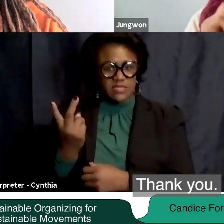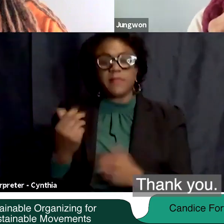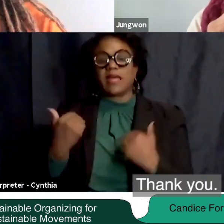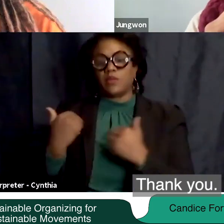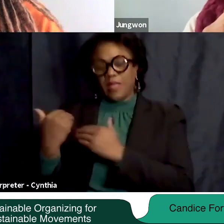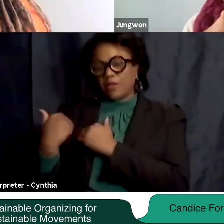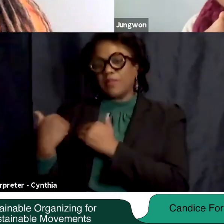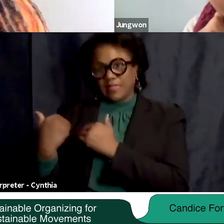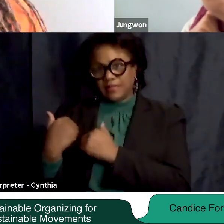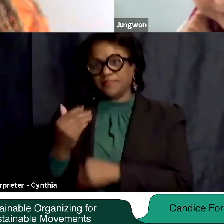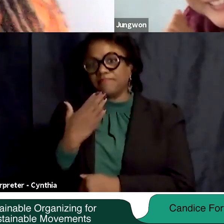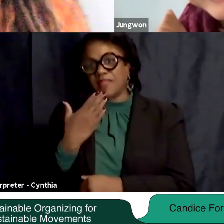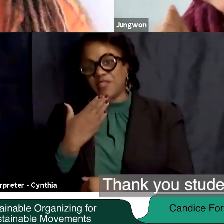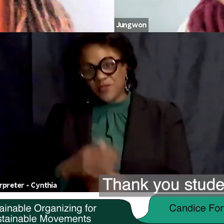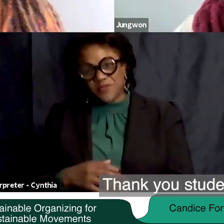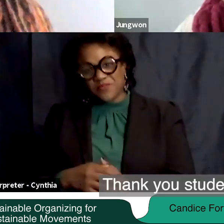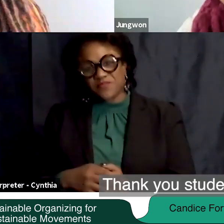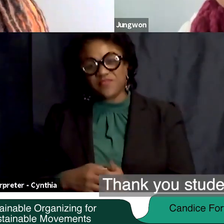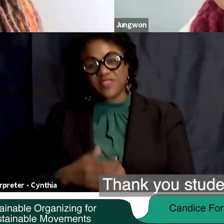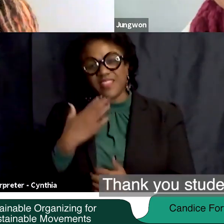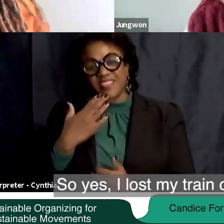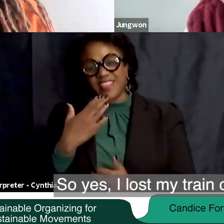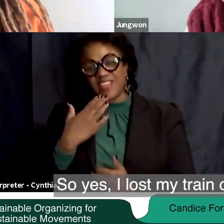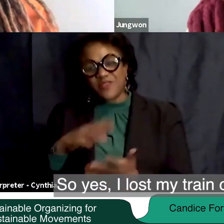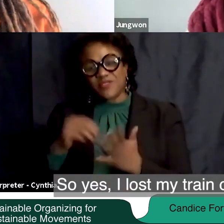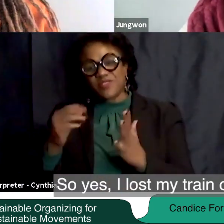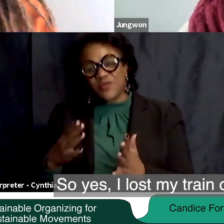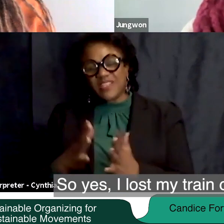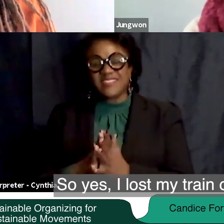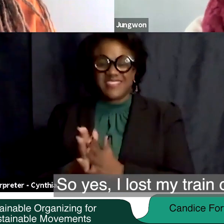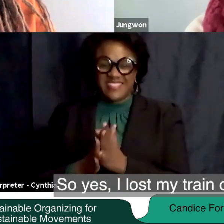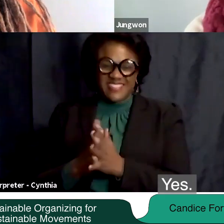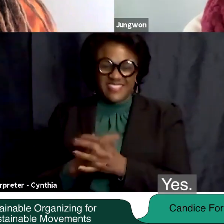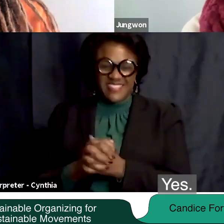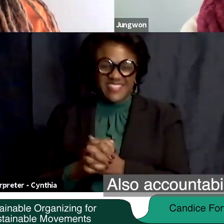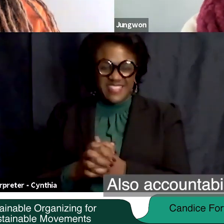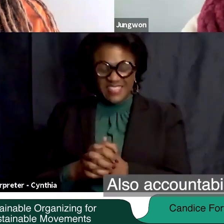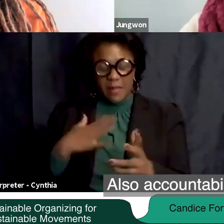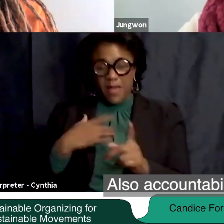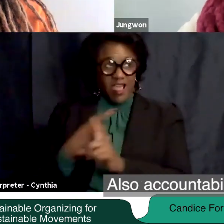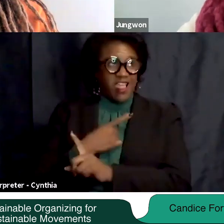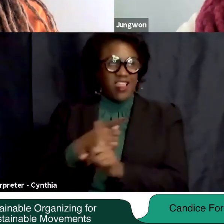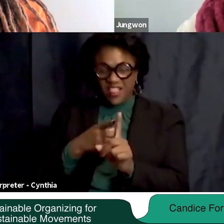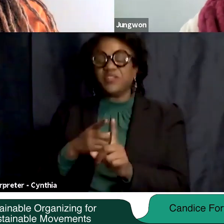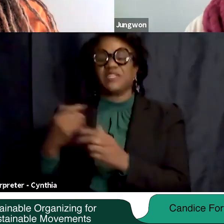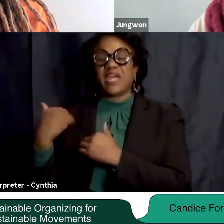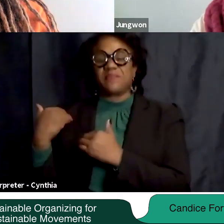accountability. Thank you. Thank you, students. Yes, I lost my train of thought. Yes, also